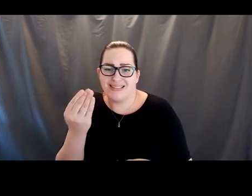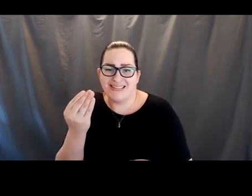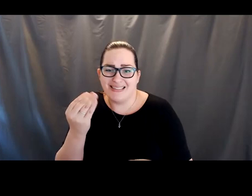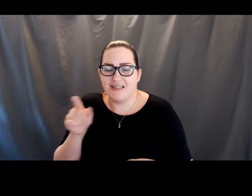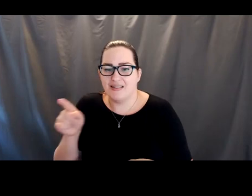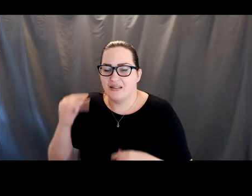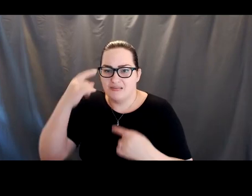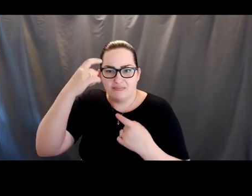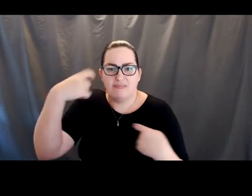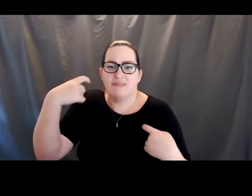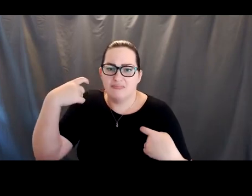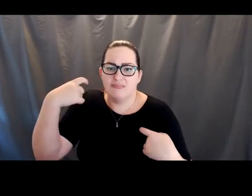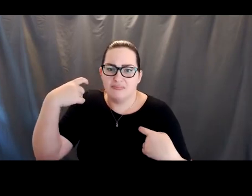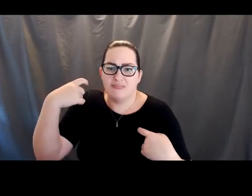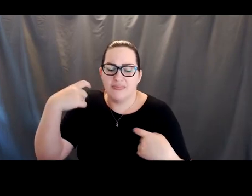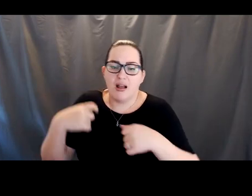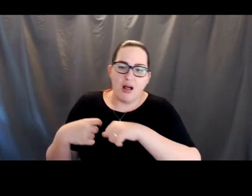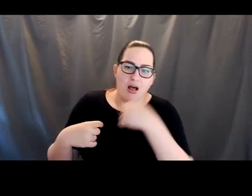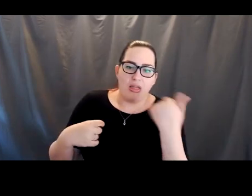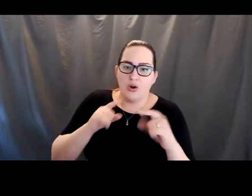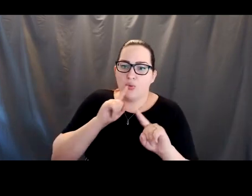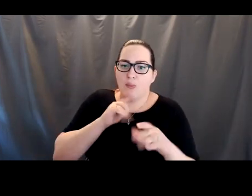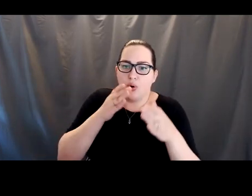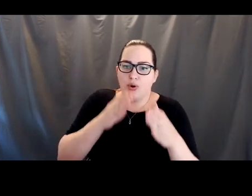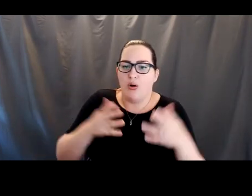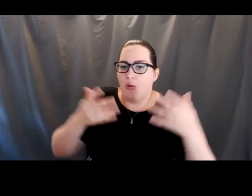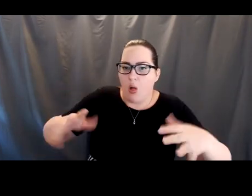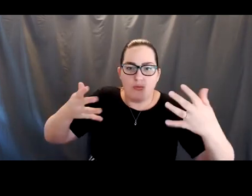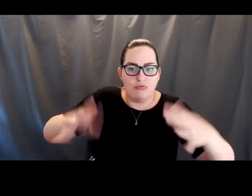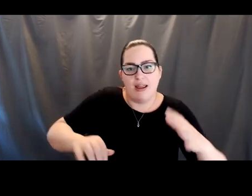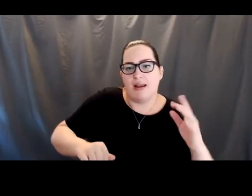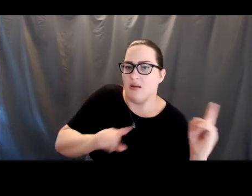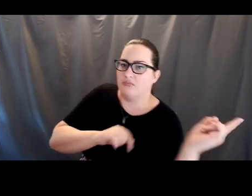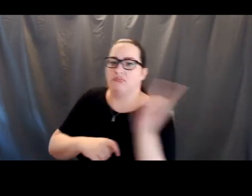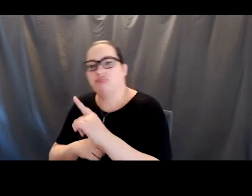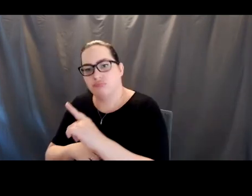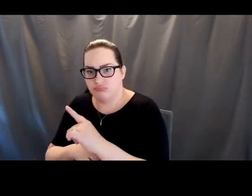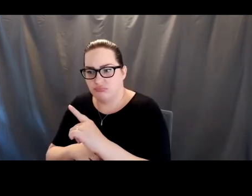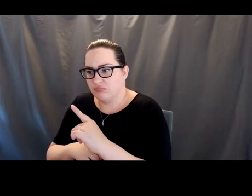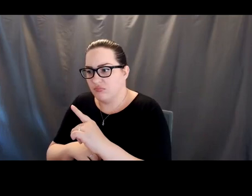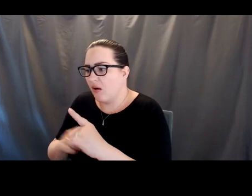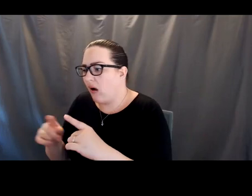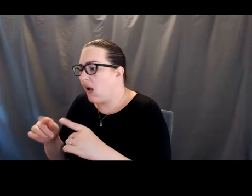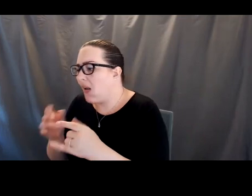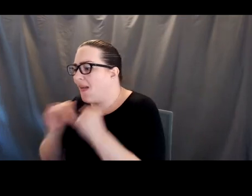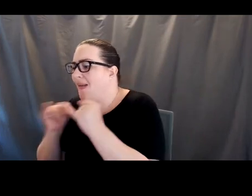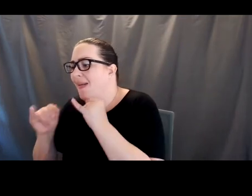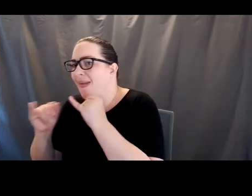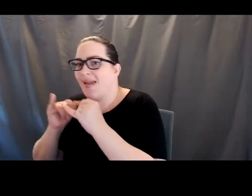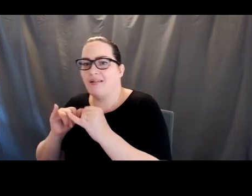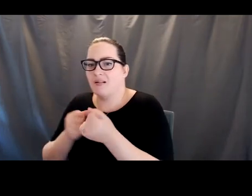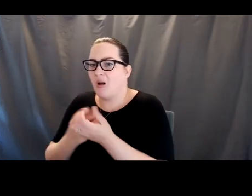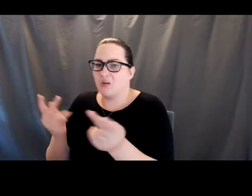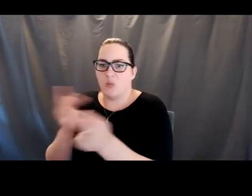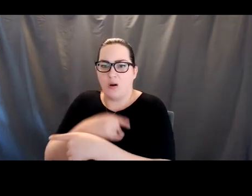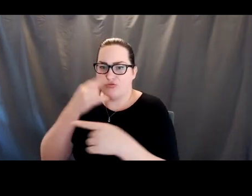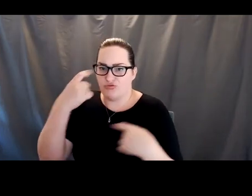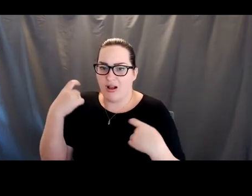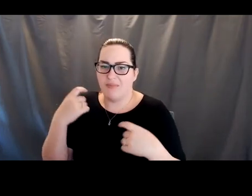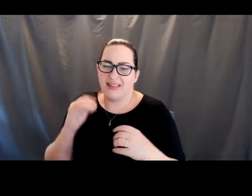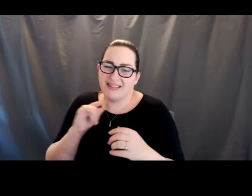and another reporter had already smashed in and kind of made her more traumatized, which is a big risk in what I